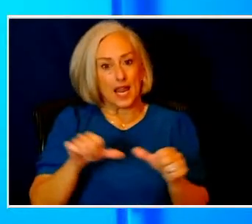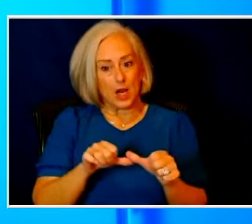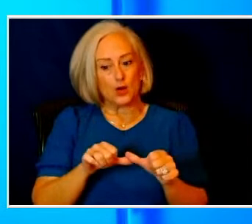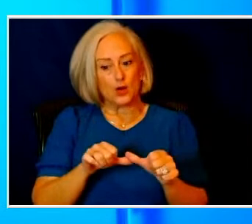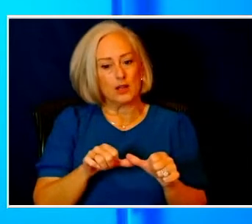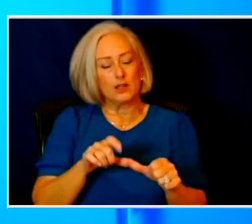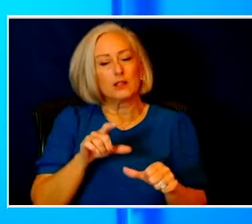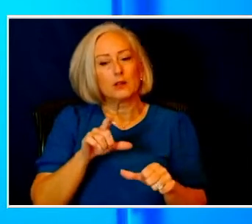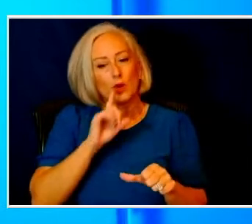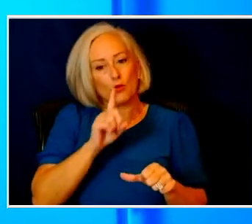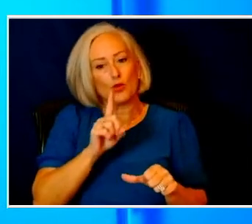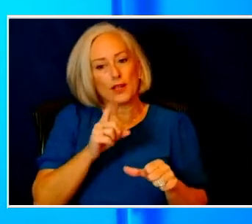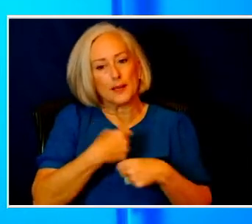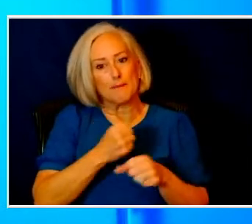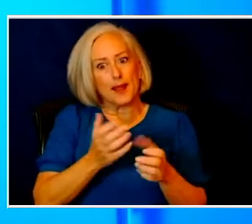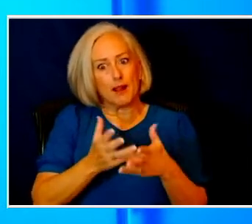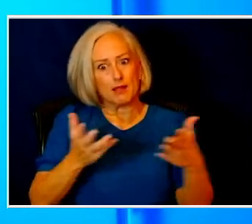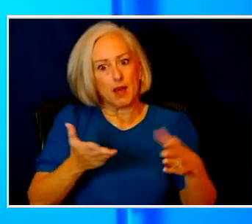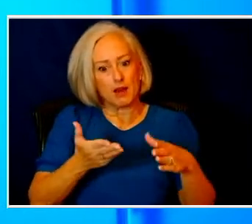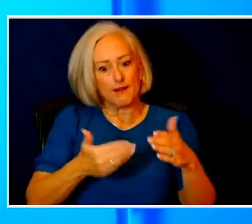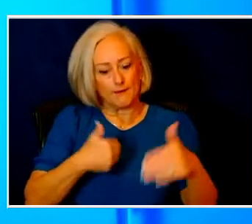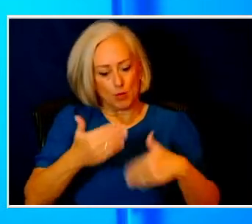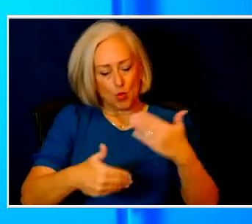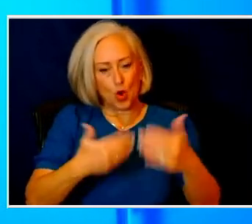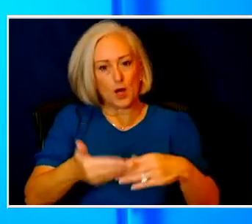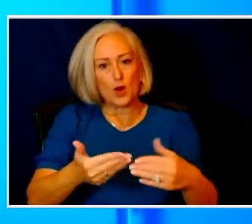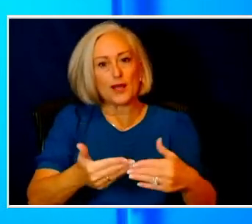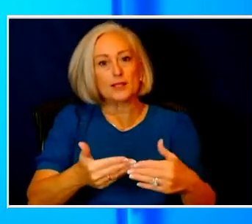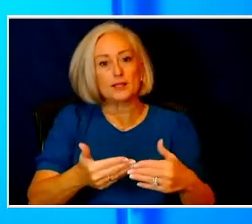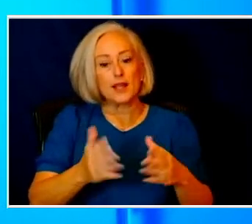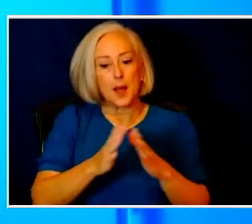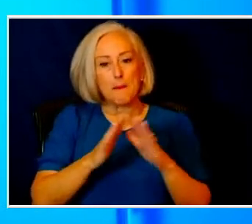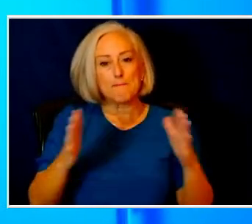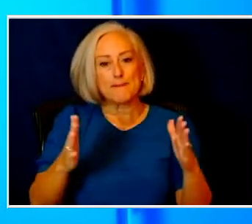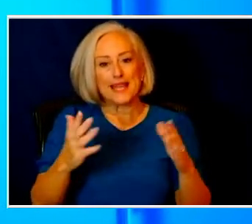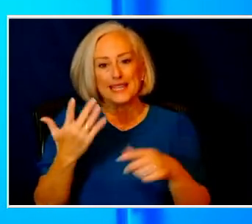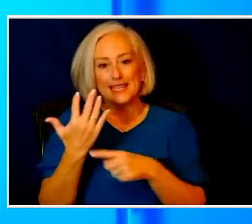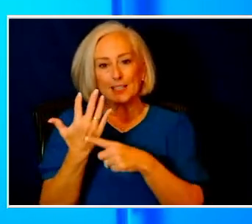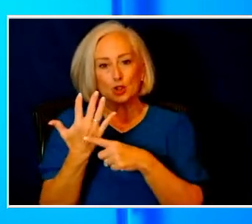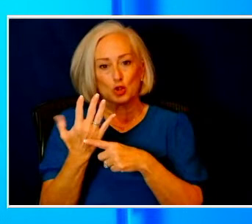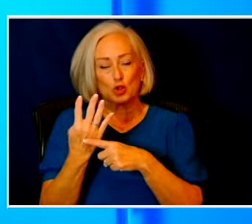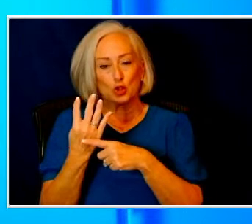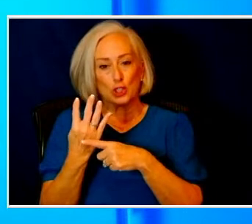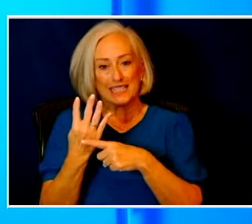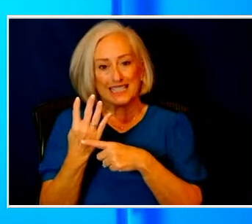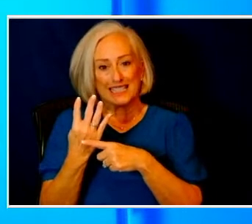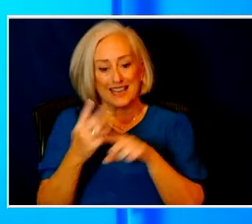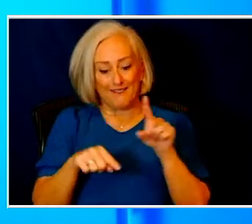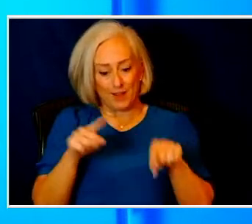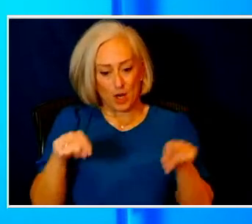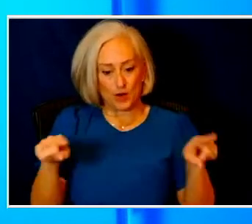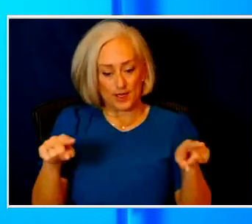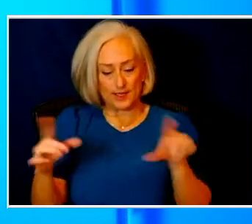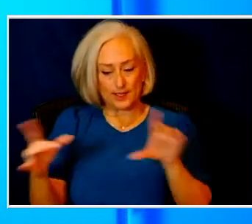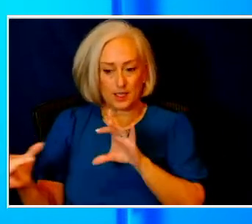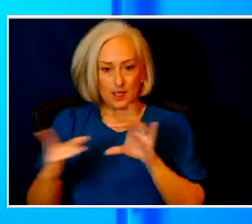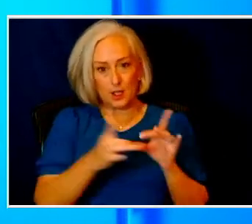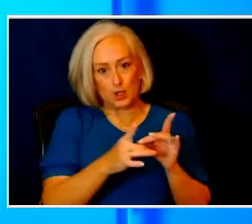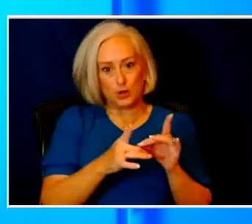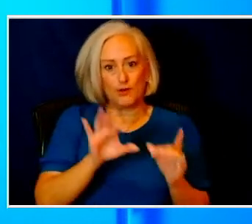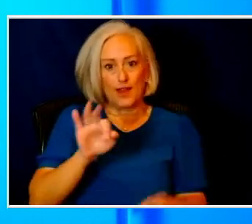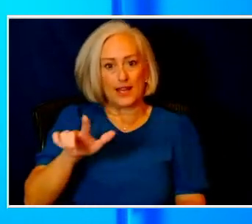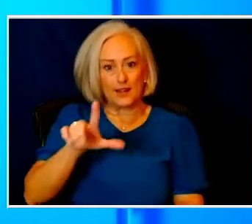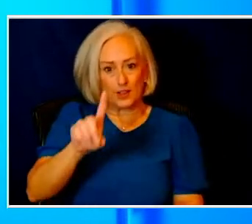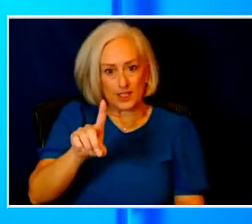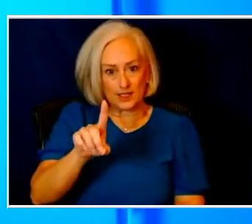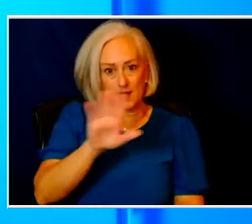research, and a number of gene variants have been very strongly associated with fatty liver disease. There are about 6 of them.